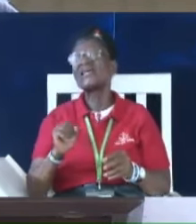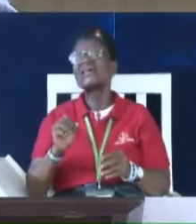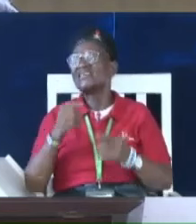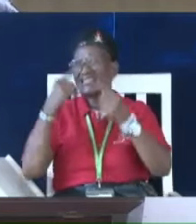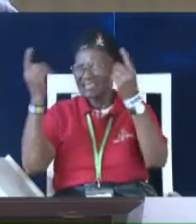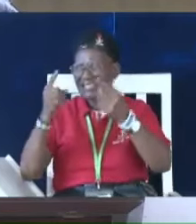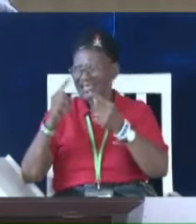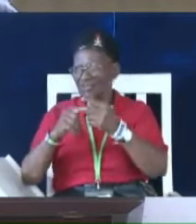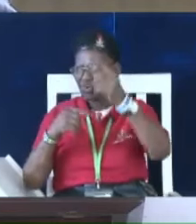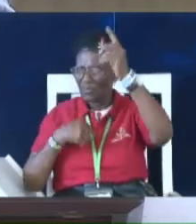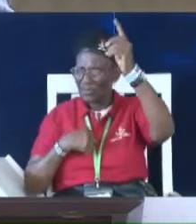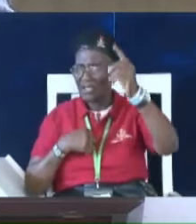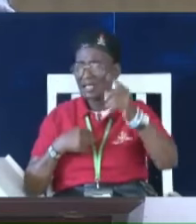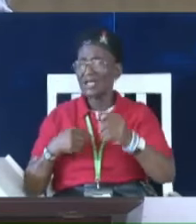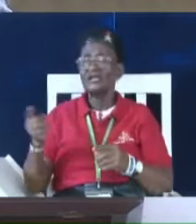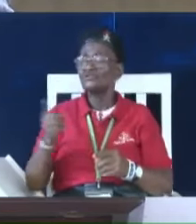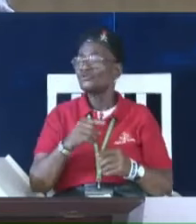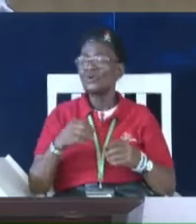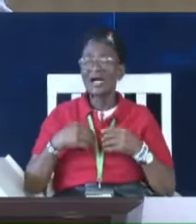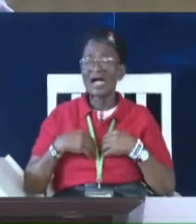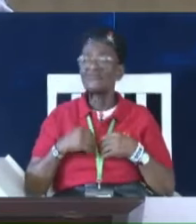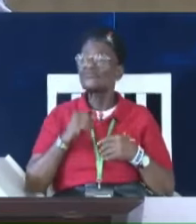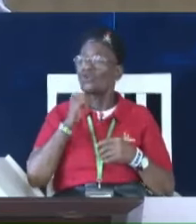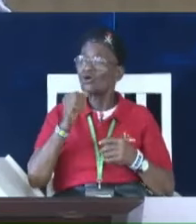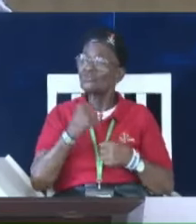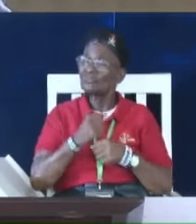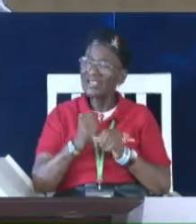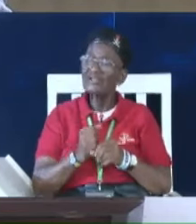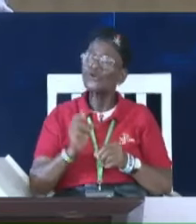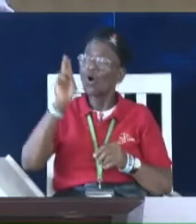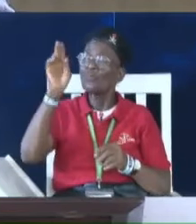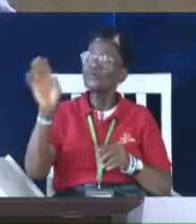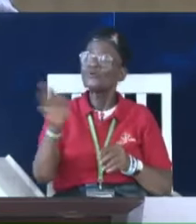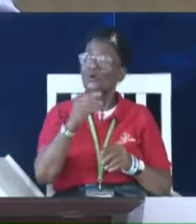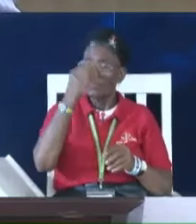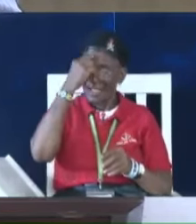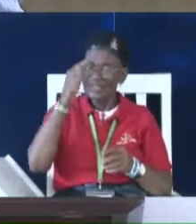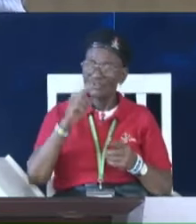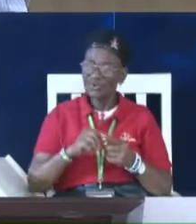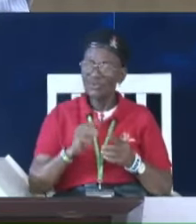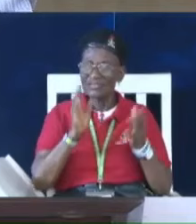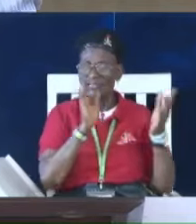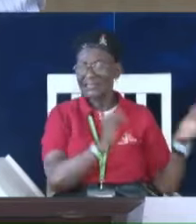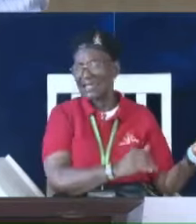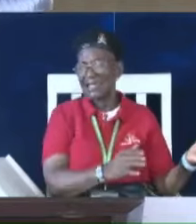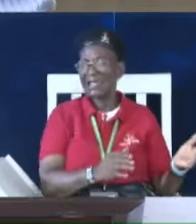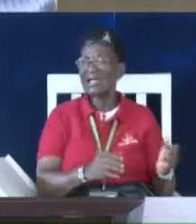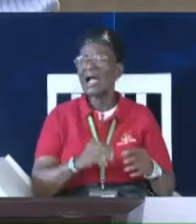If you have not made up your mind to stay away from sin, God does not want to hear your praise.